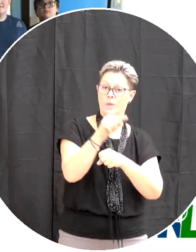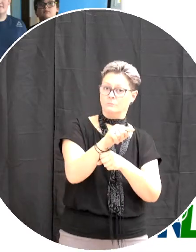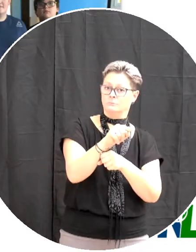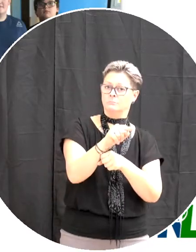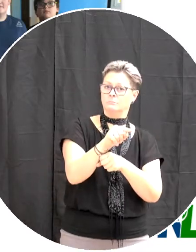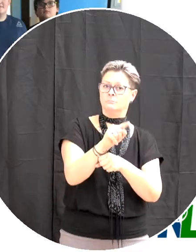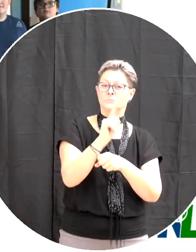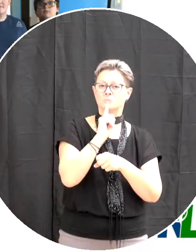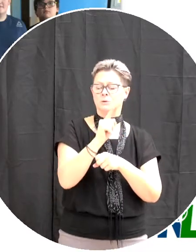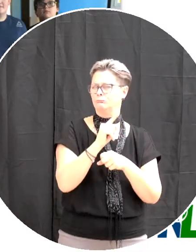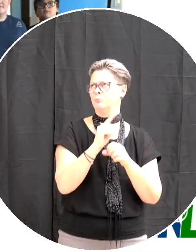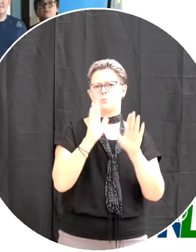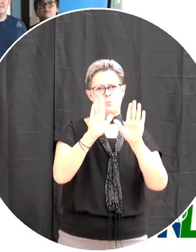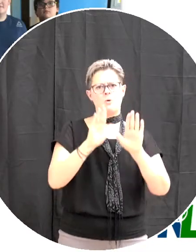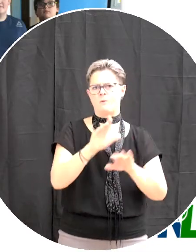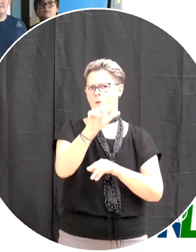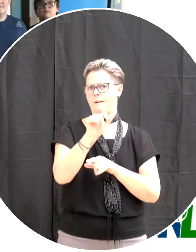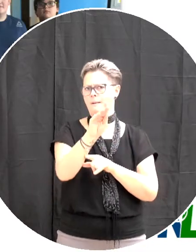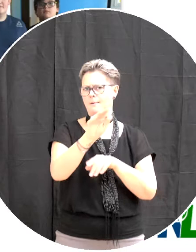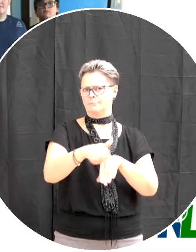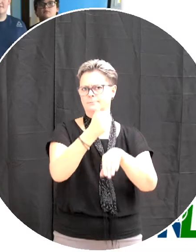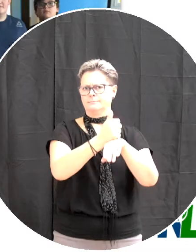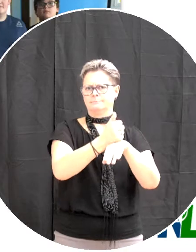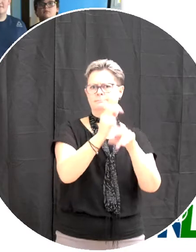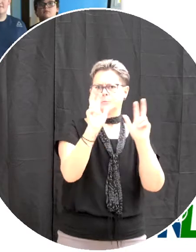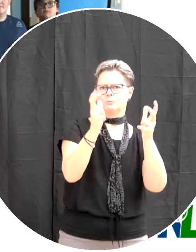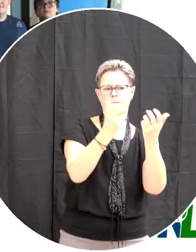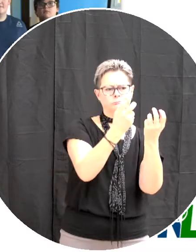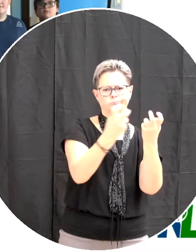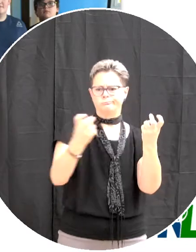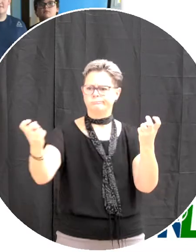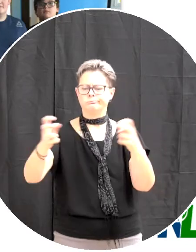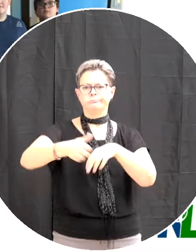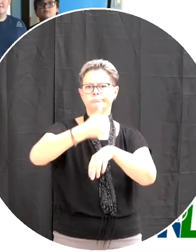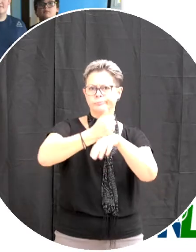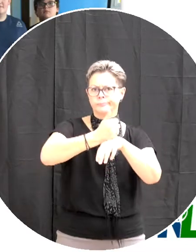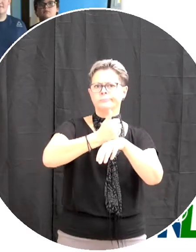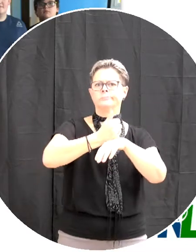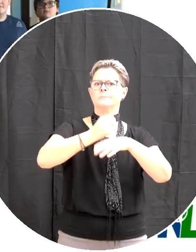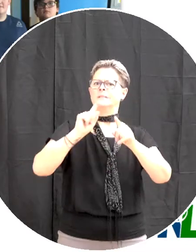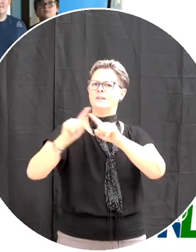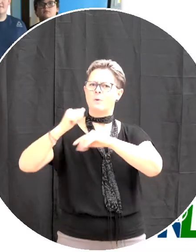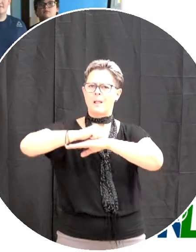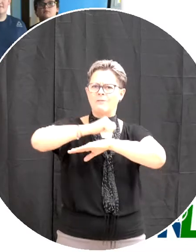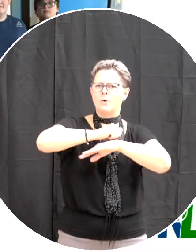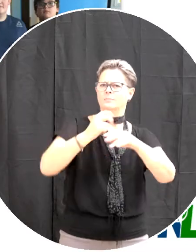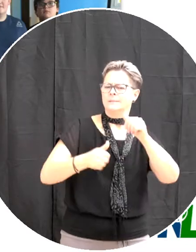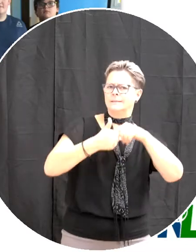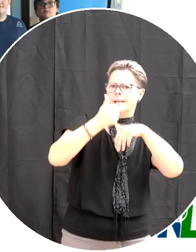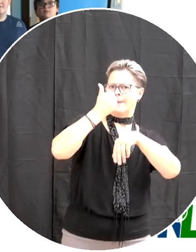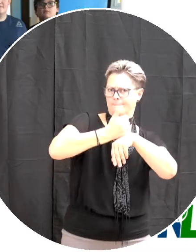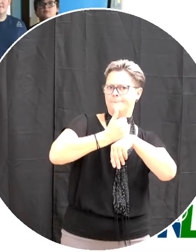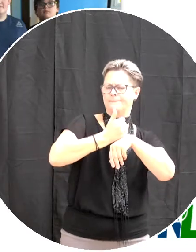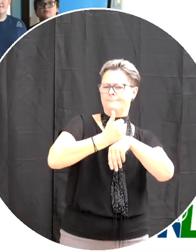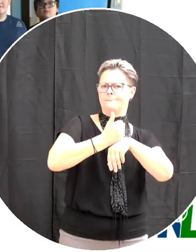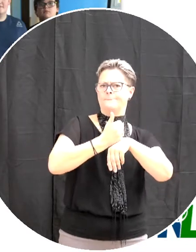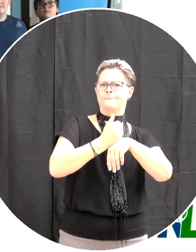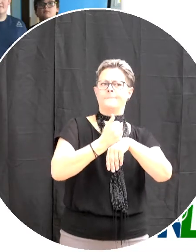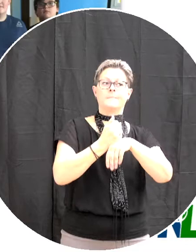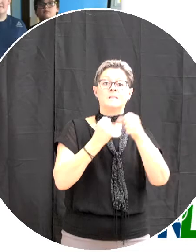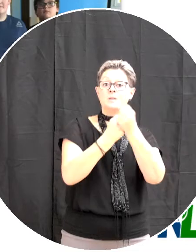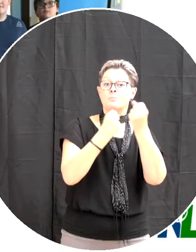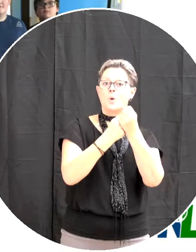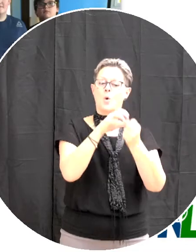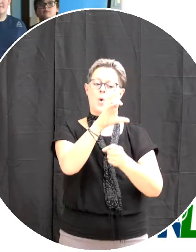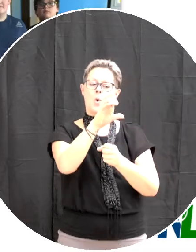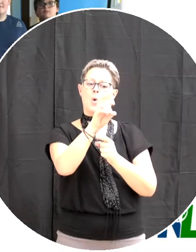with Brilliant Labs, an Atlantic Canadian experimental learning platform, and other CanCode partners to support coding in grades